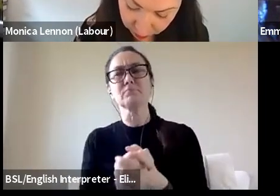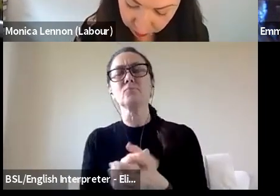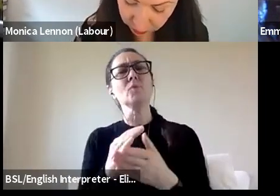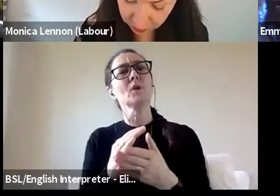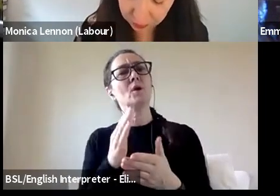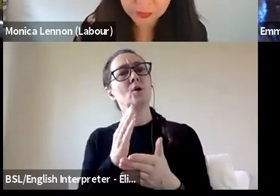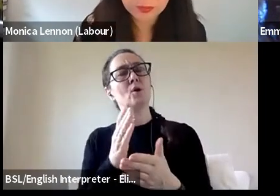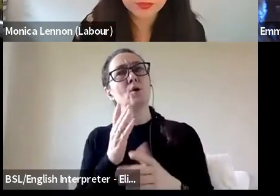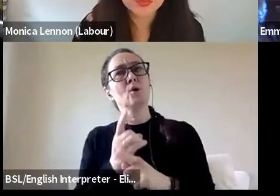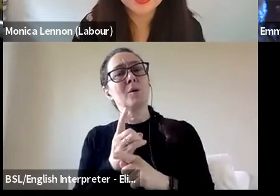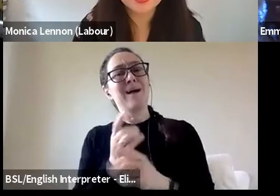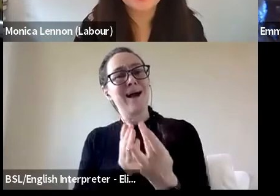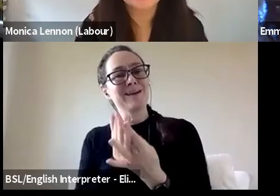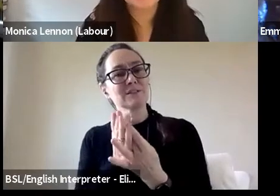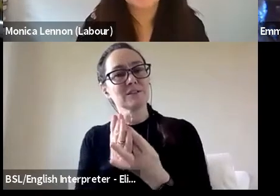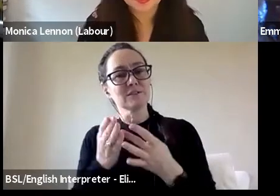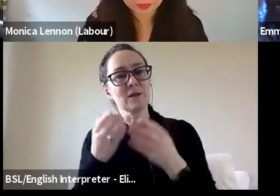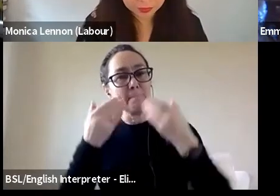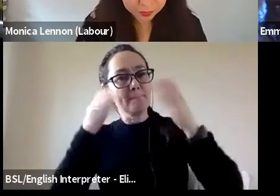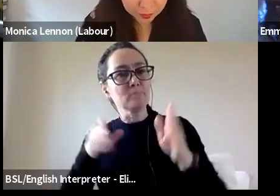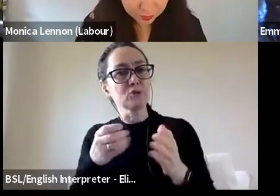to public transport in particular, to start with,